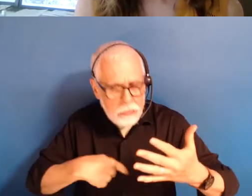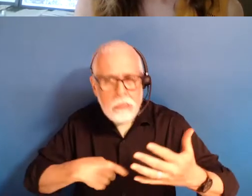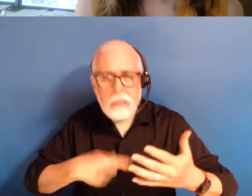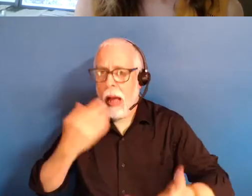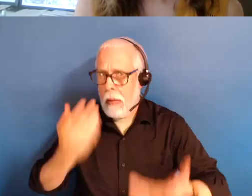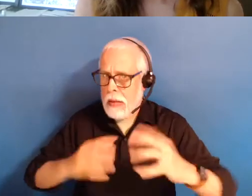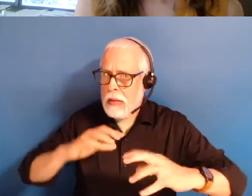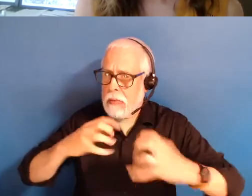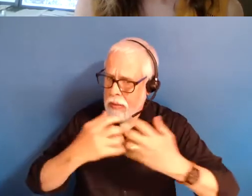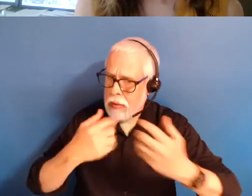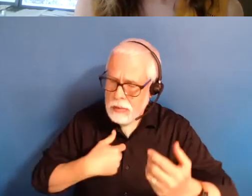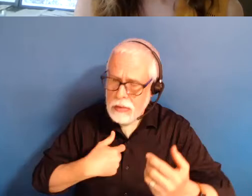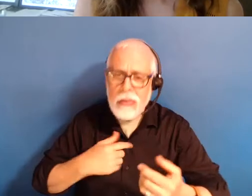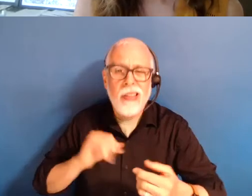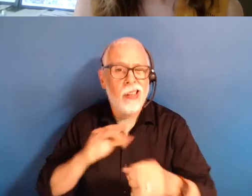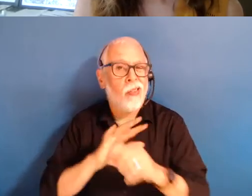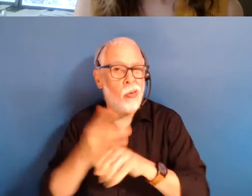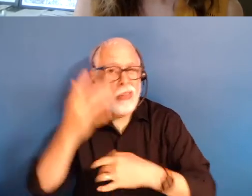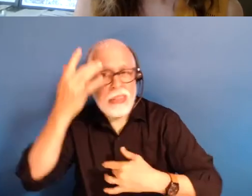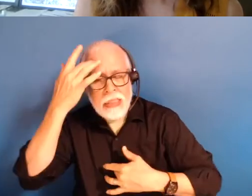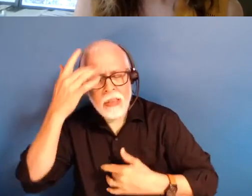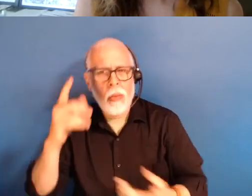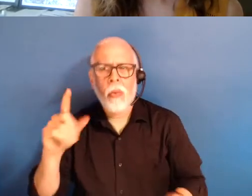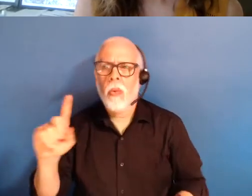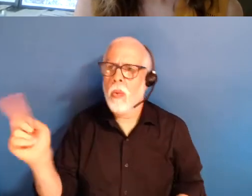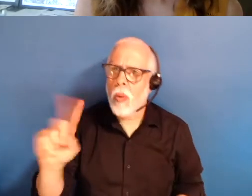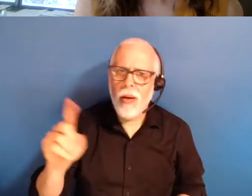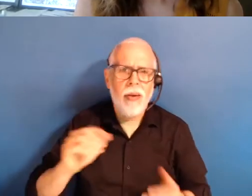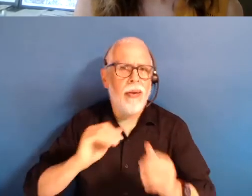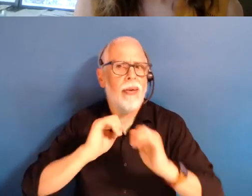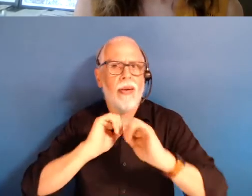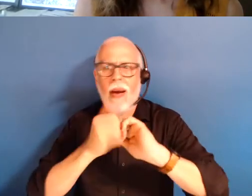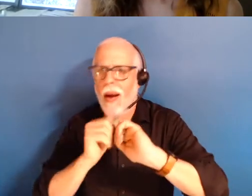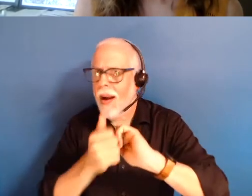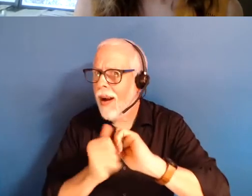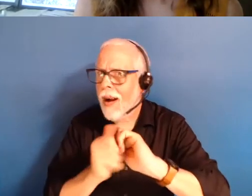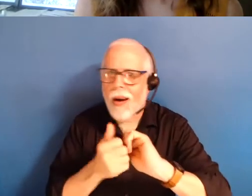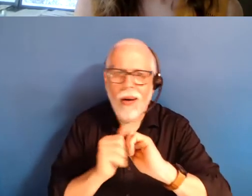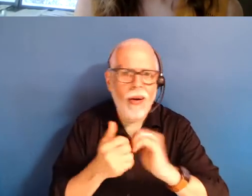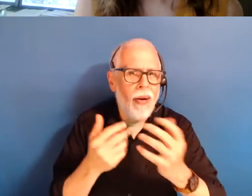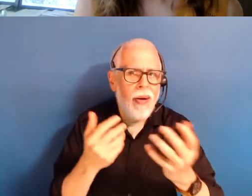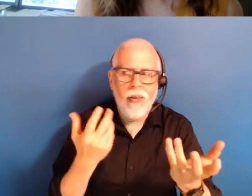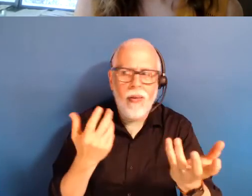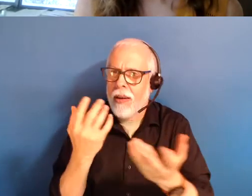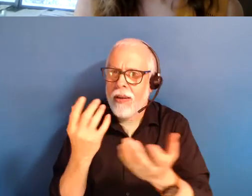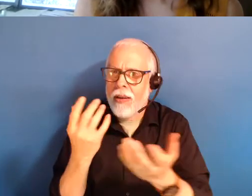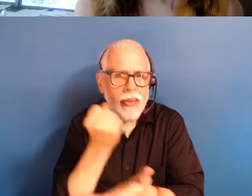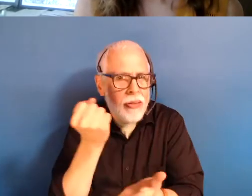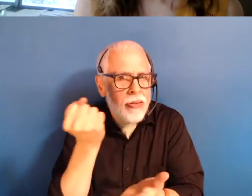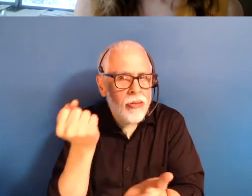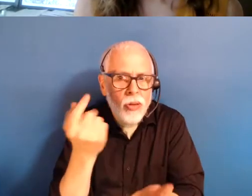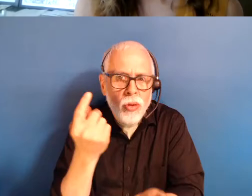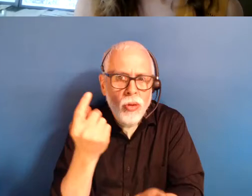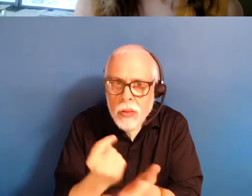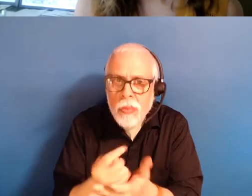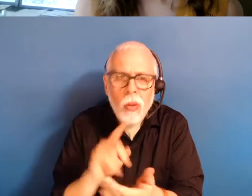those criteria if I get COVID-19. So where and how could I access them, or where could I